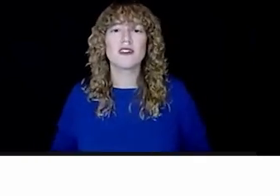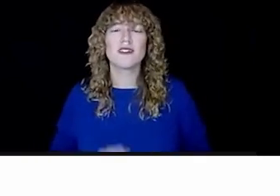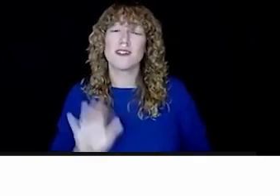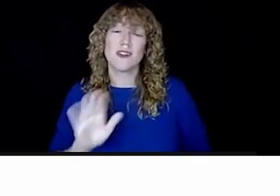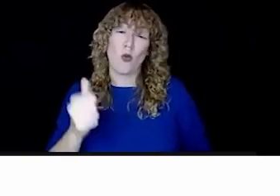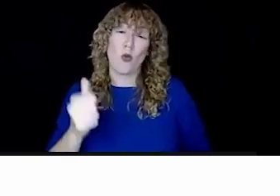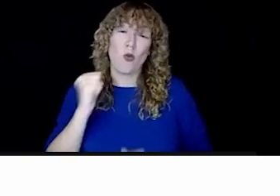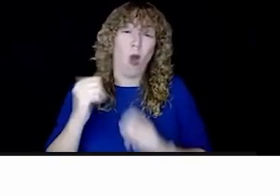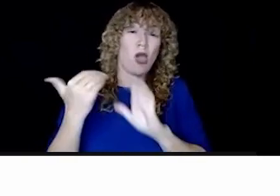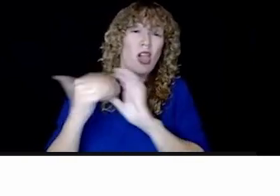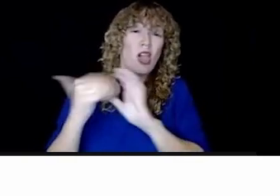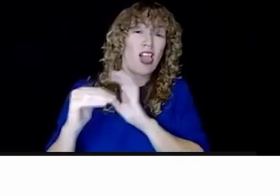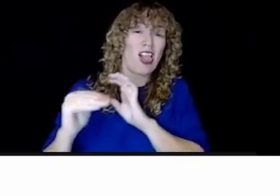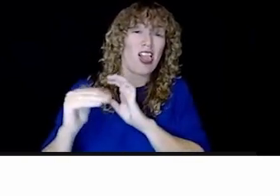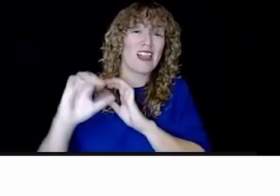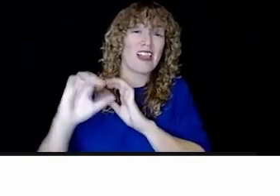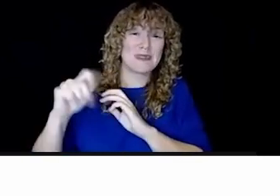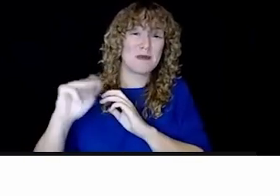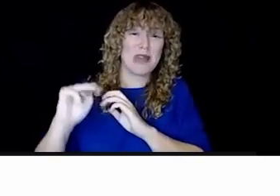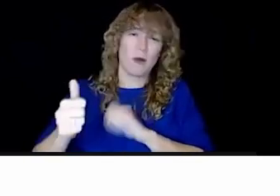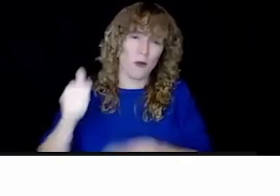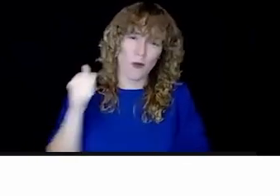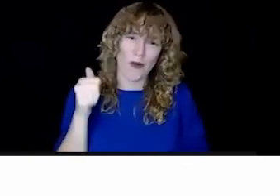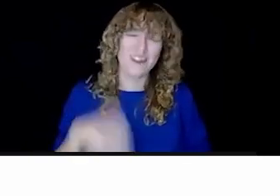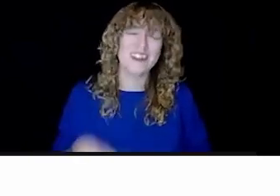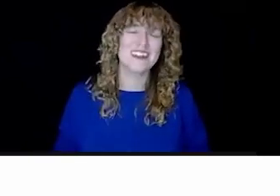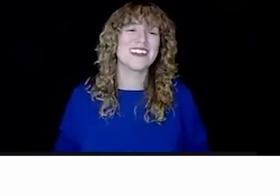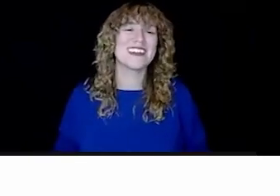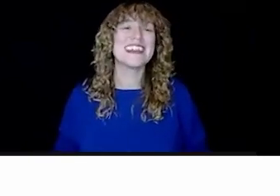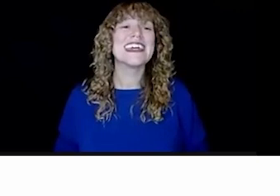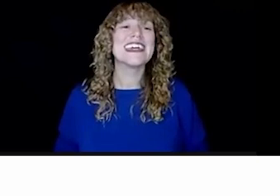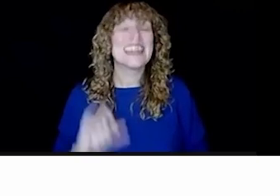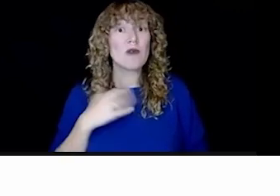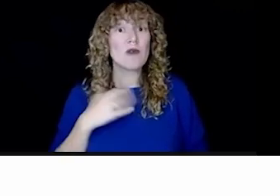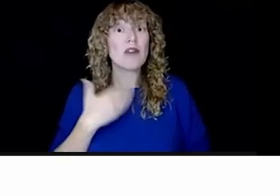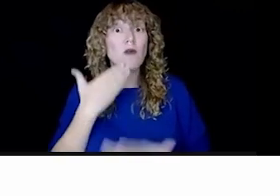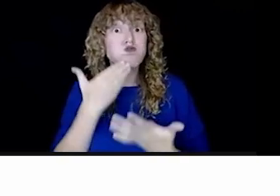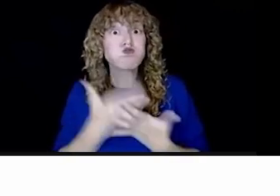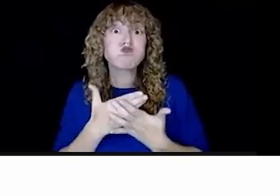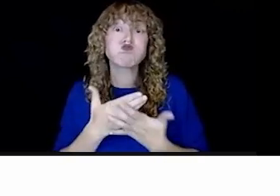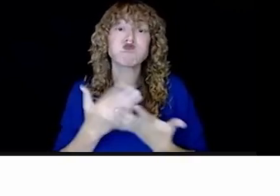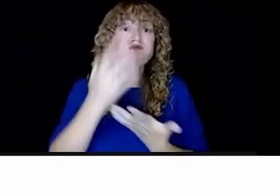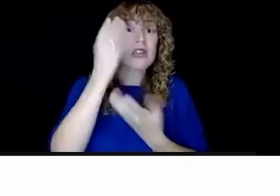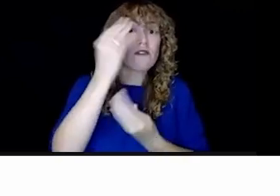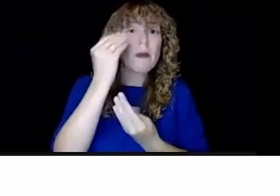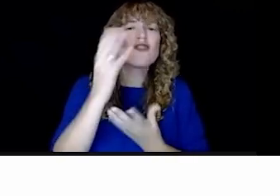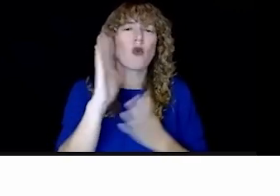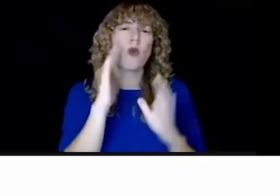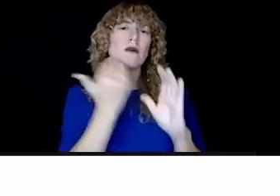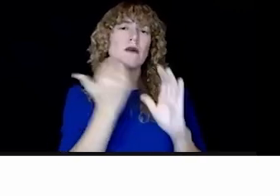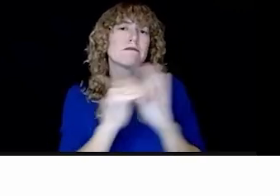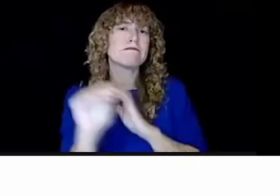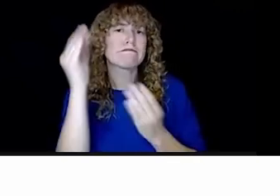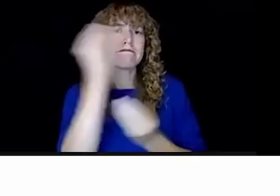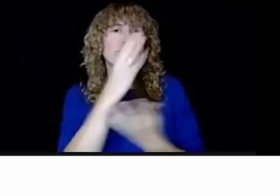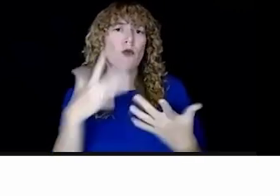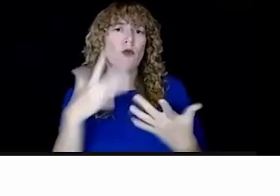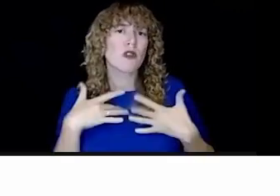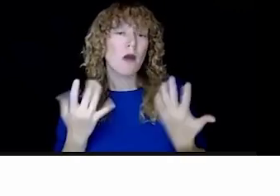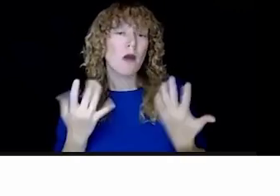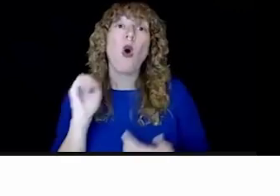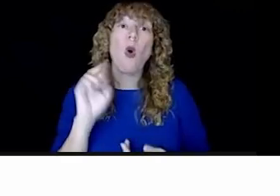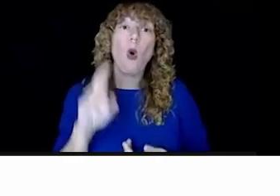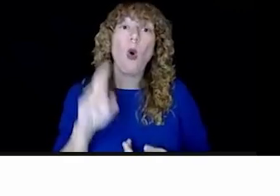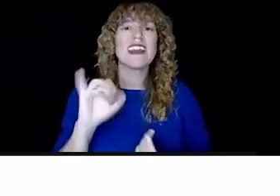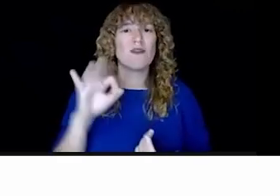emails. We only email when we have a meaningful update about our research or when we're putting out a call for